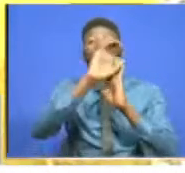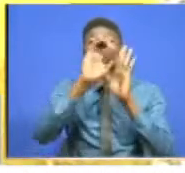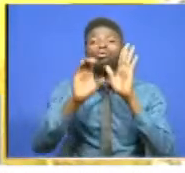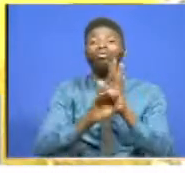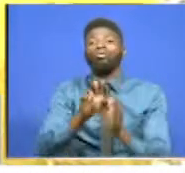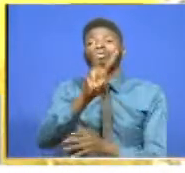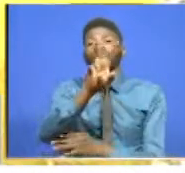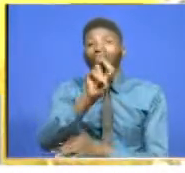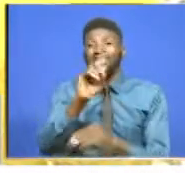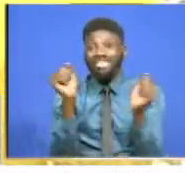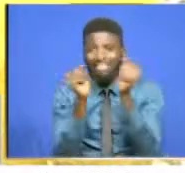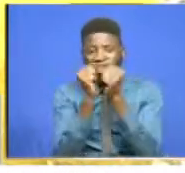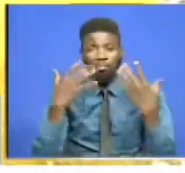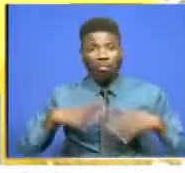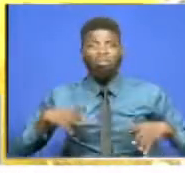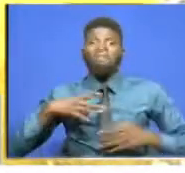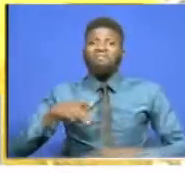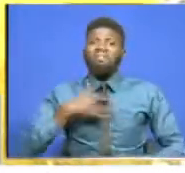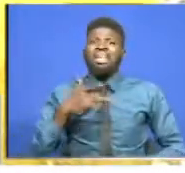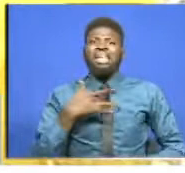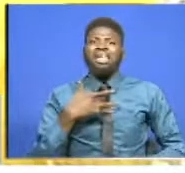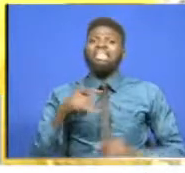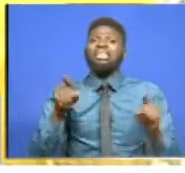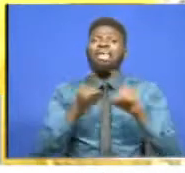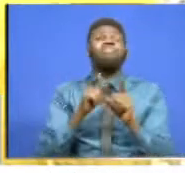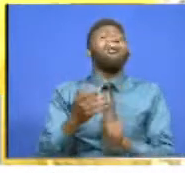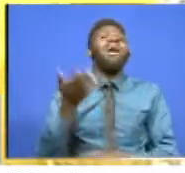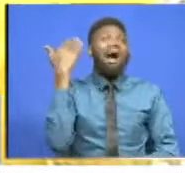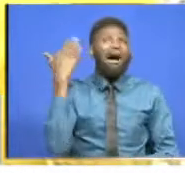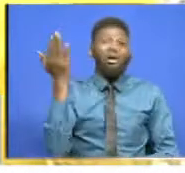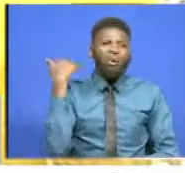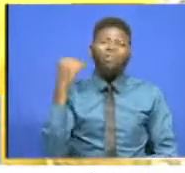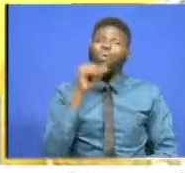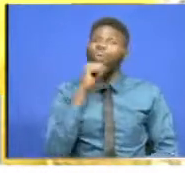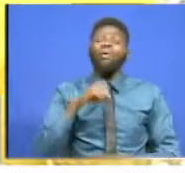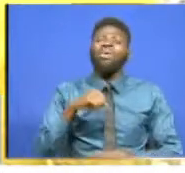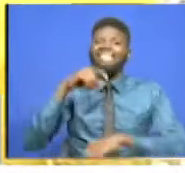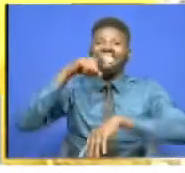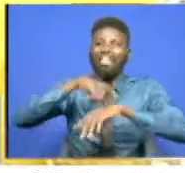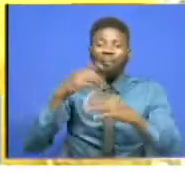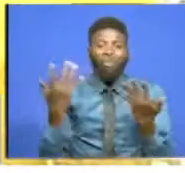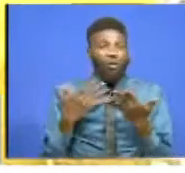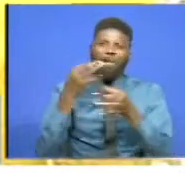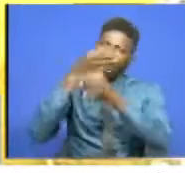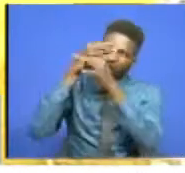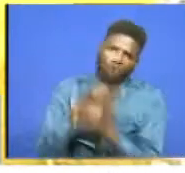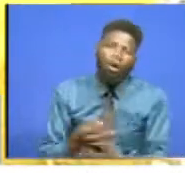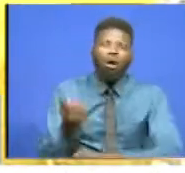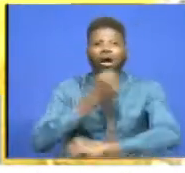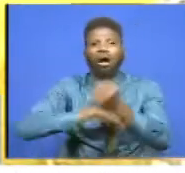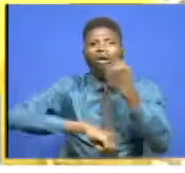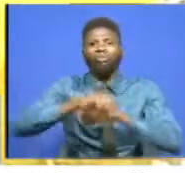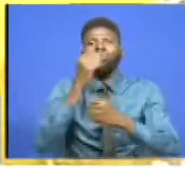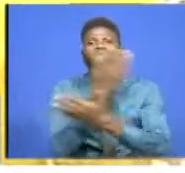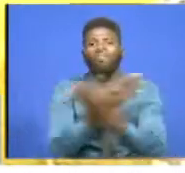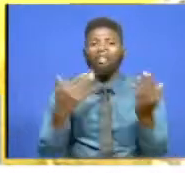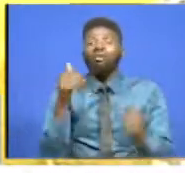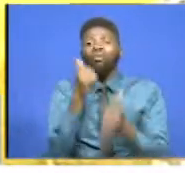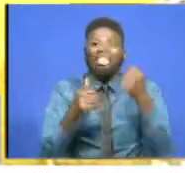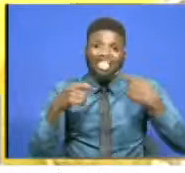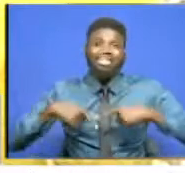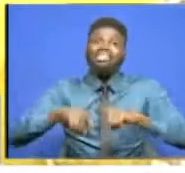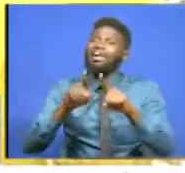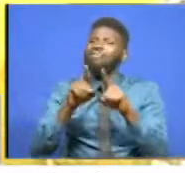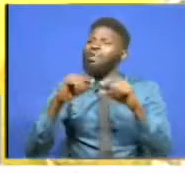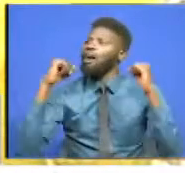don't feel like they should go back to the old days of being intimidated and forced to do things that they do not quite agree with. And that is why